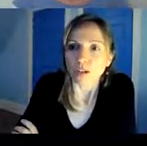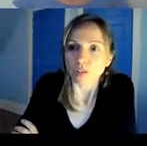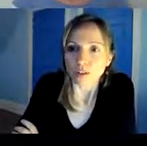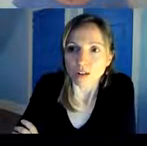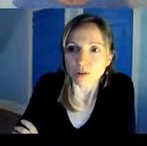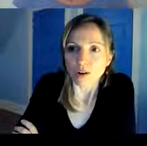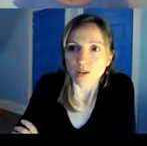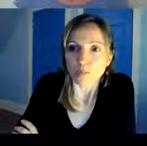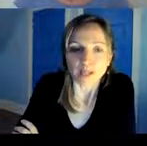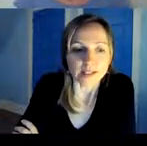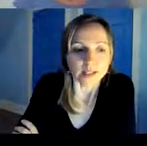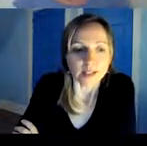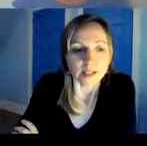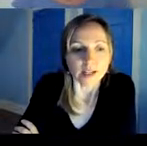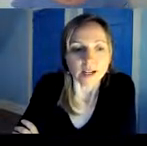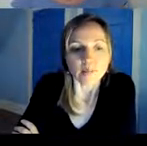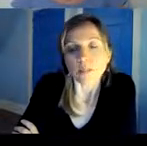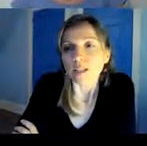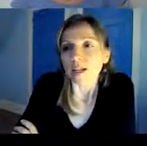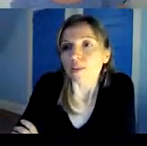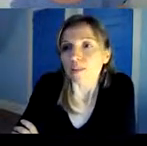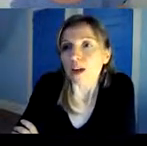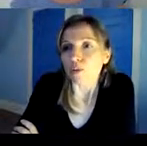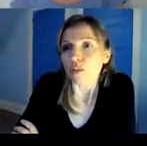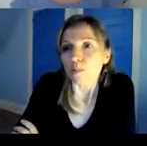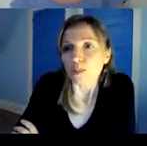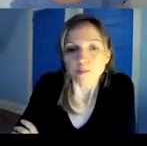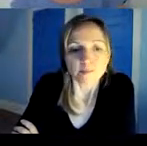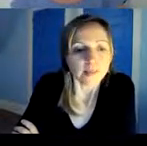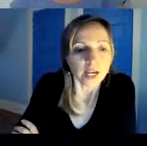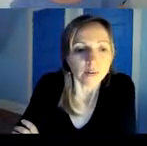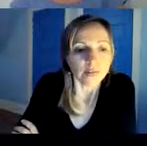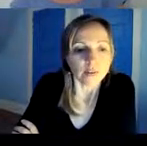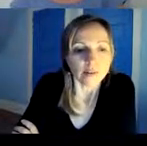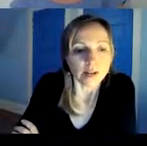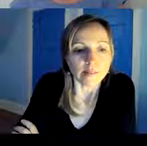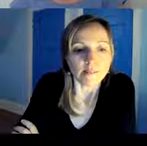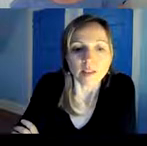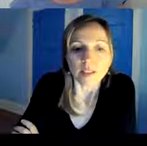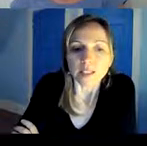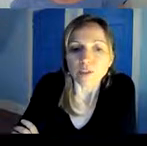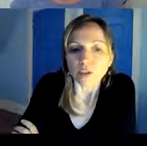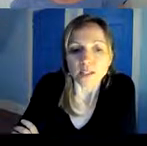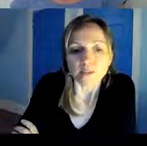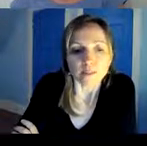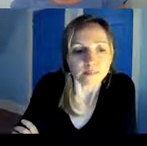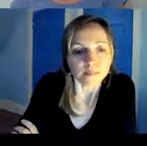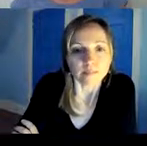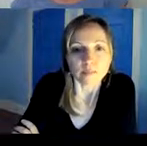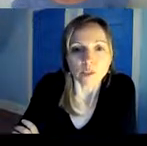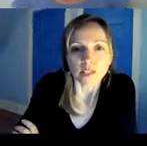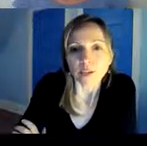Dame's Rocket, which is another non-native plant, in that the flowers are similar. However, the leaves are quite